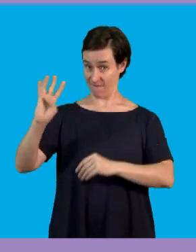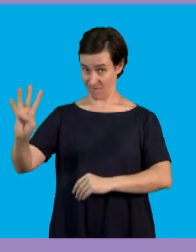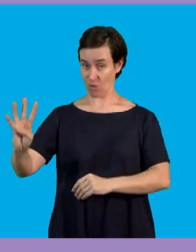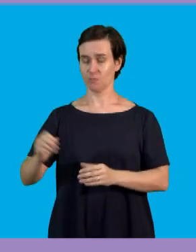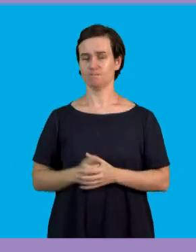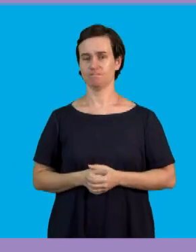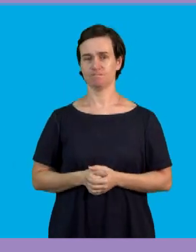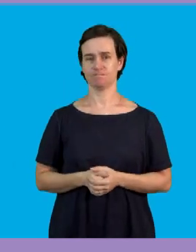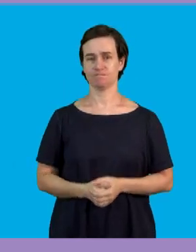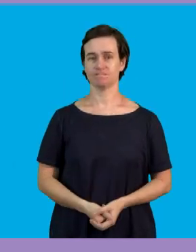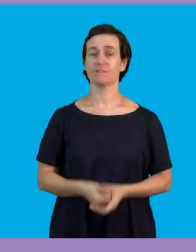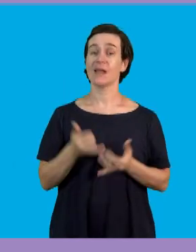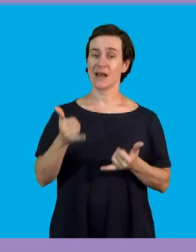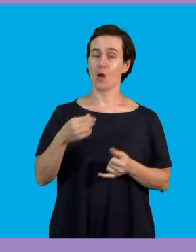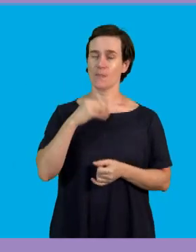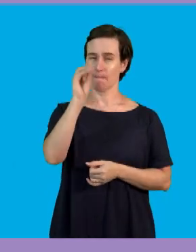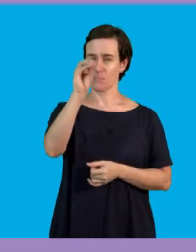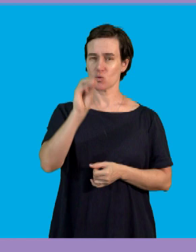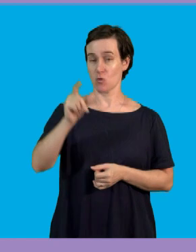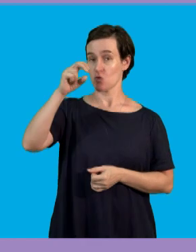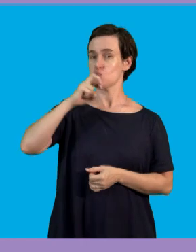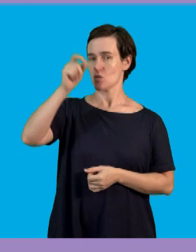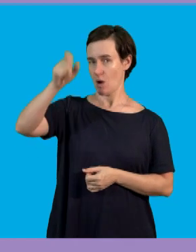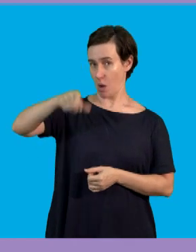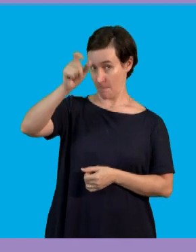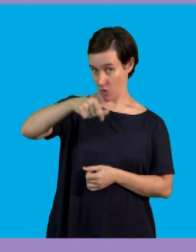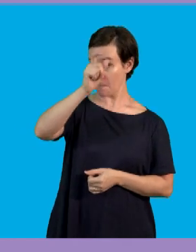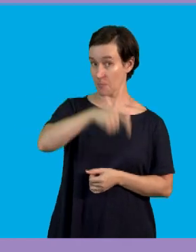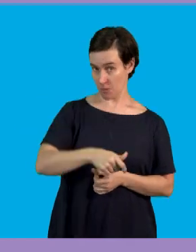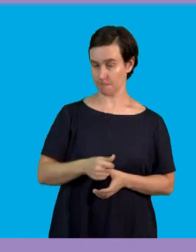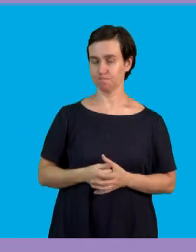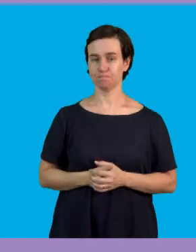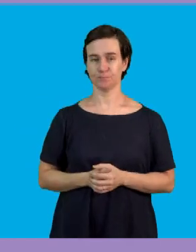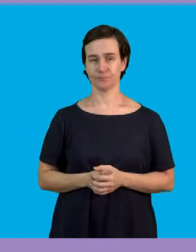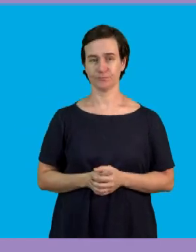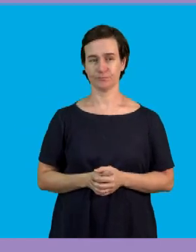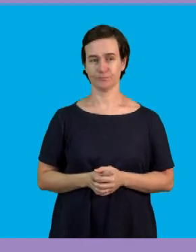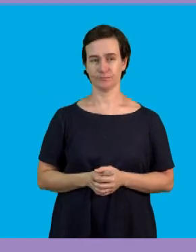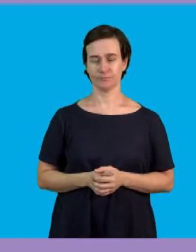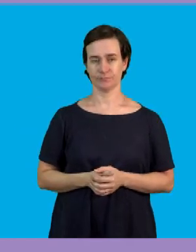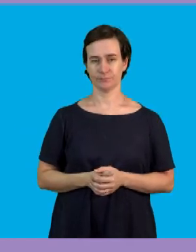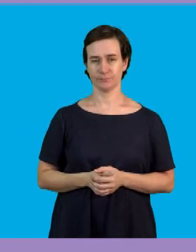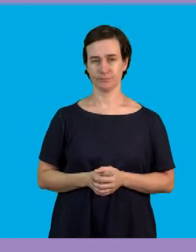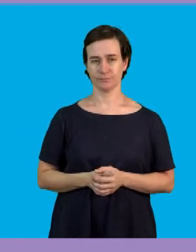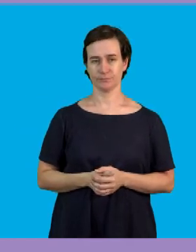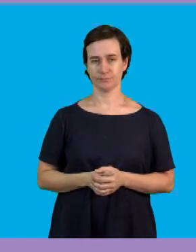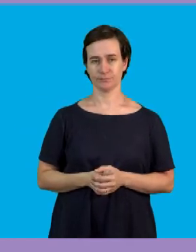16,584. So let me just write them in their columns first. So we have